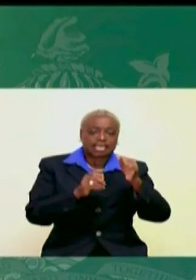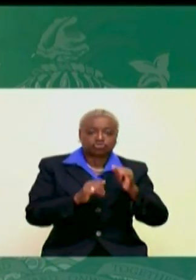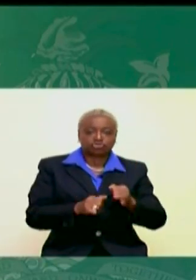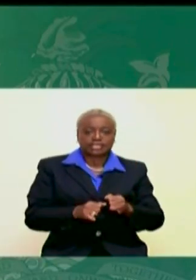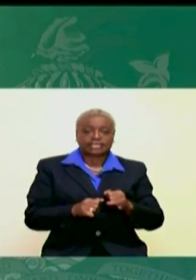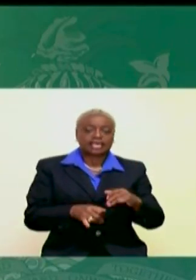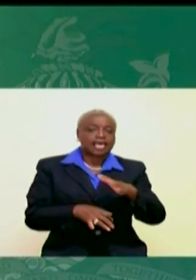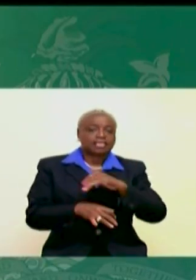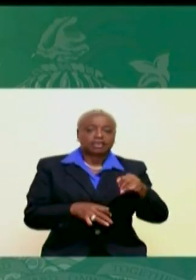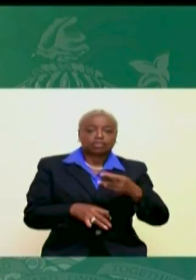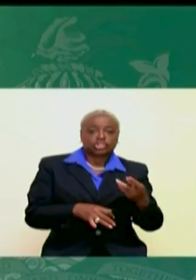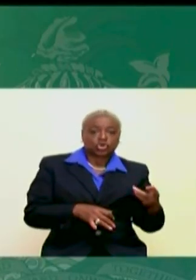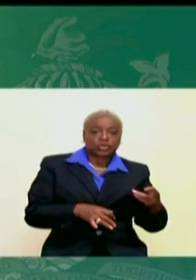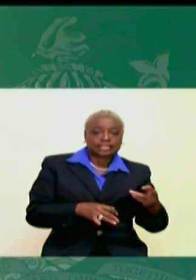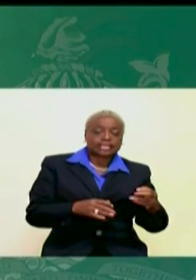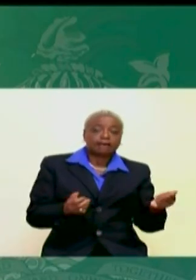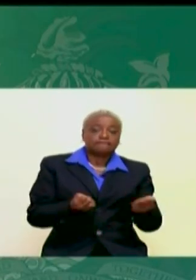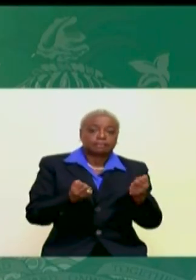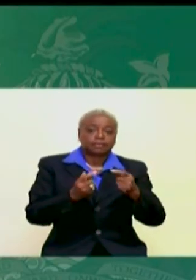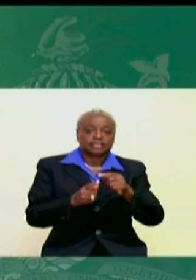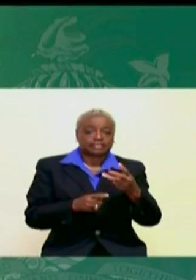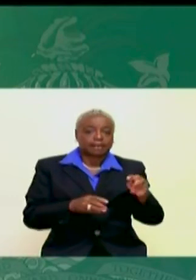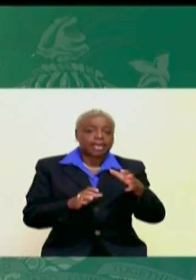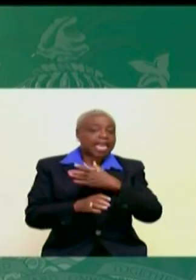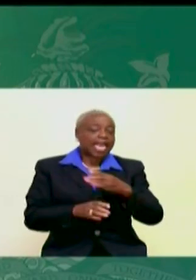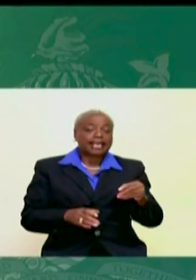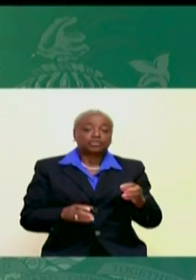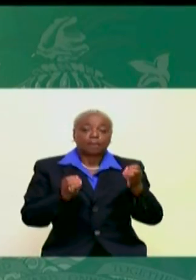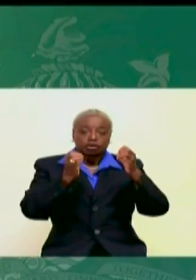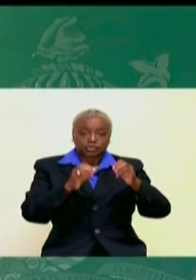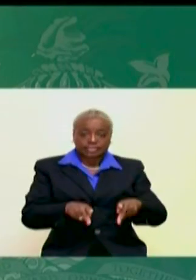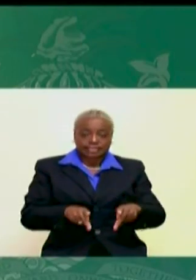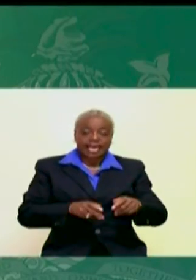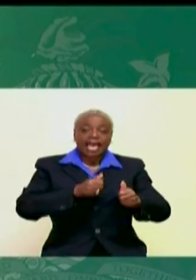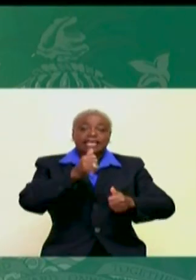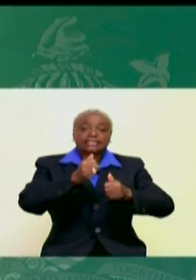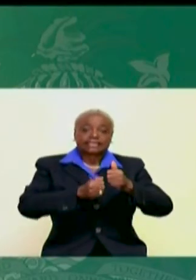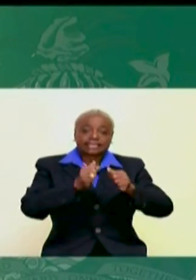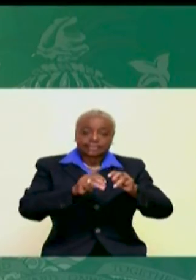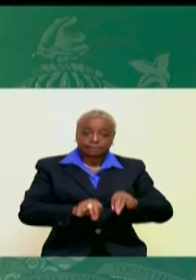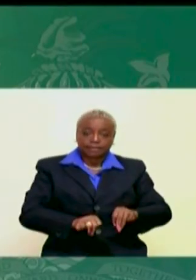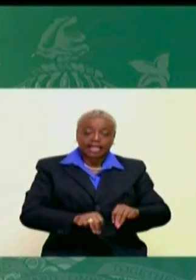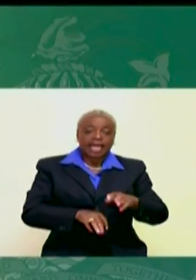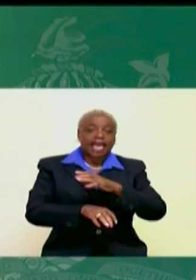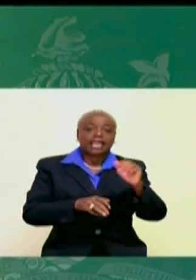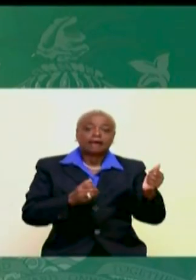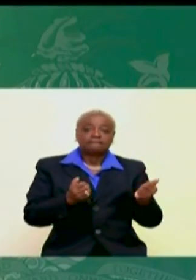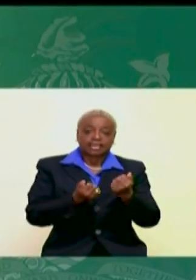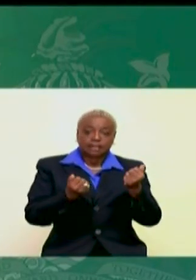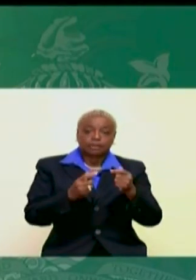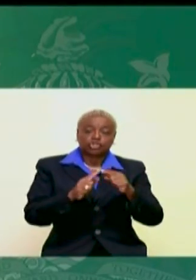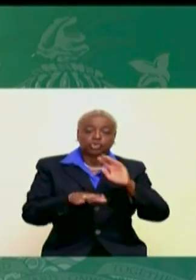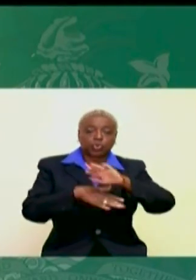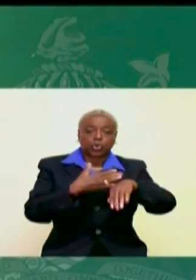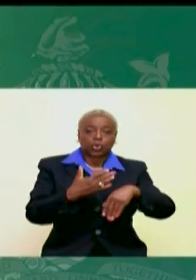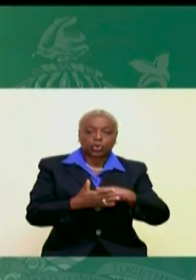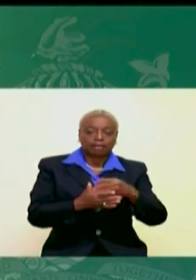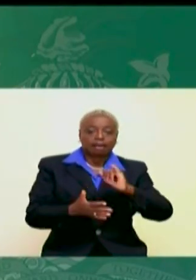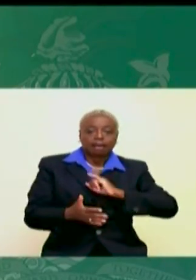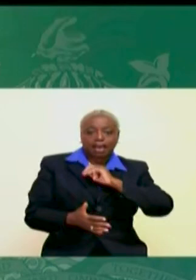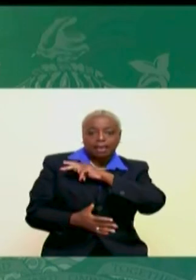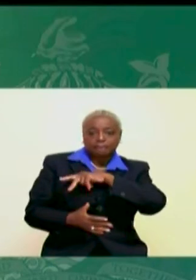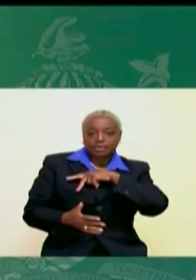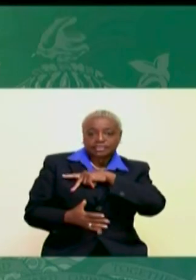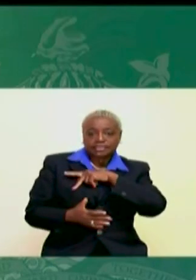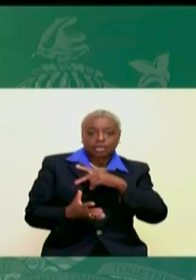resources available to them and opportunities accessible and available to all. I personally